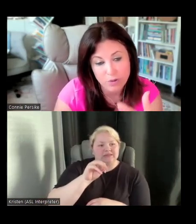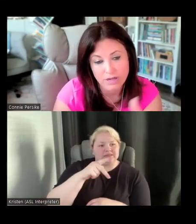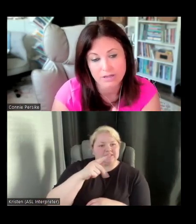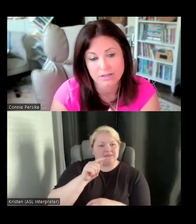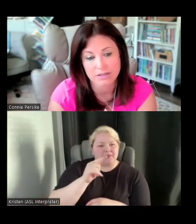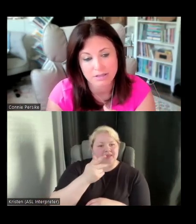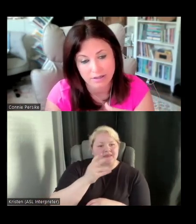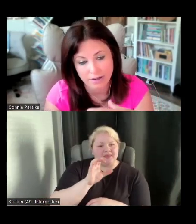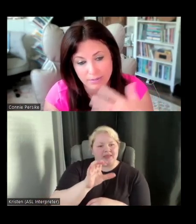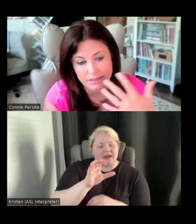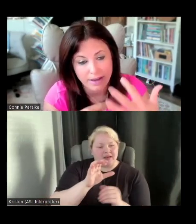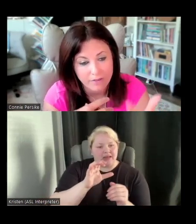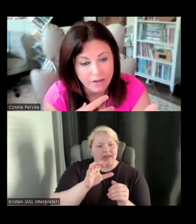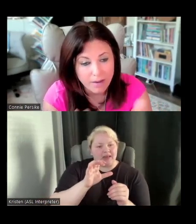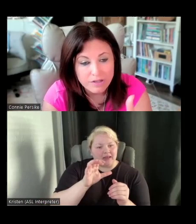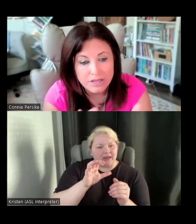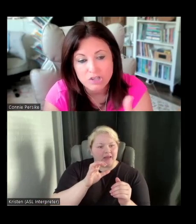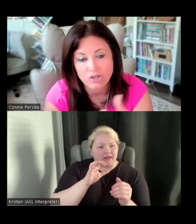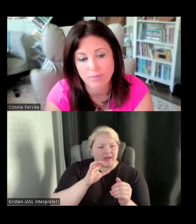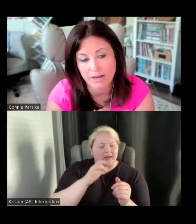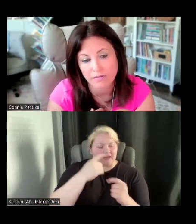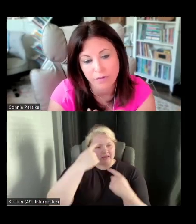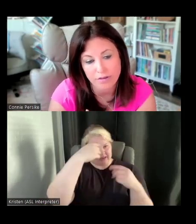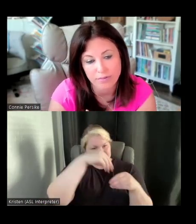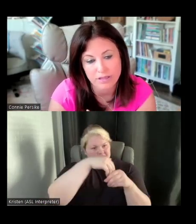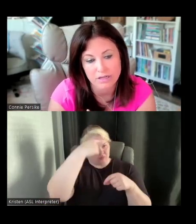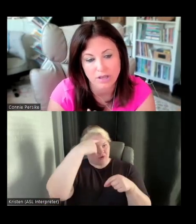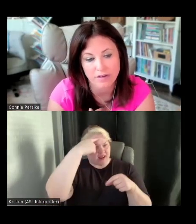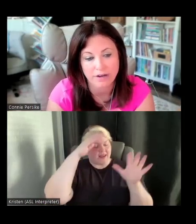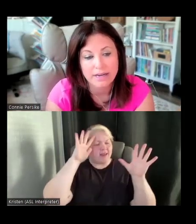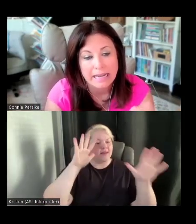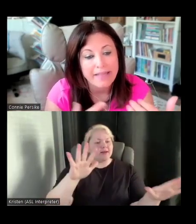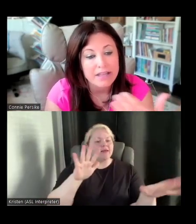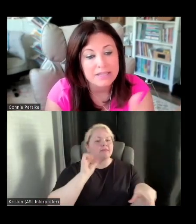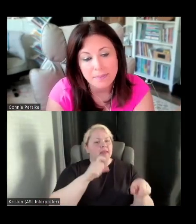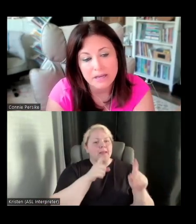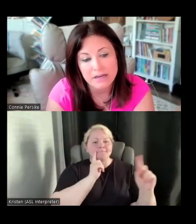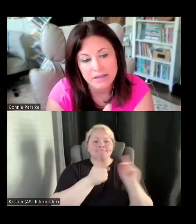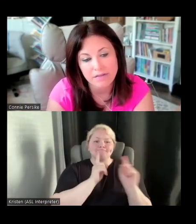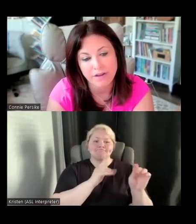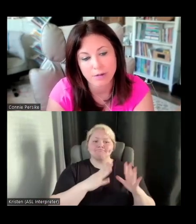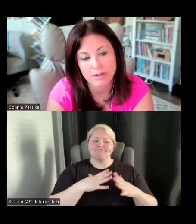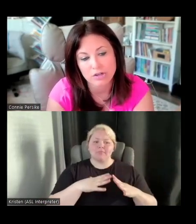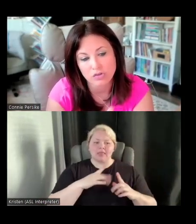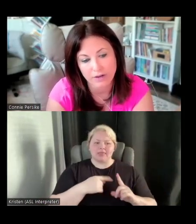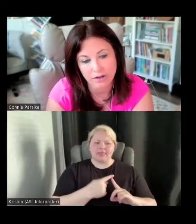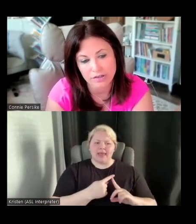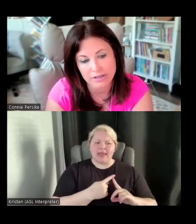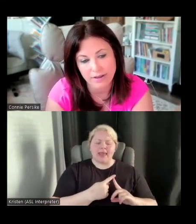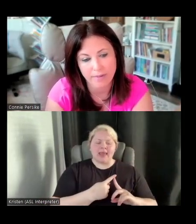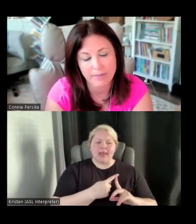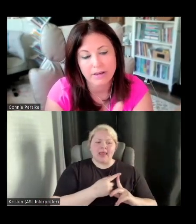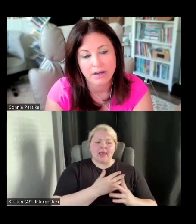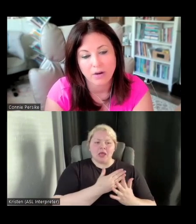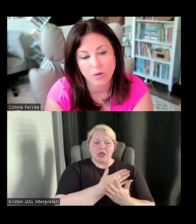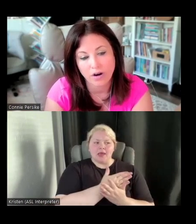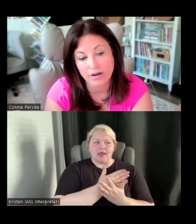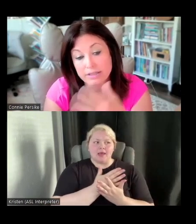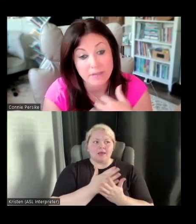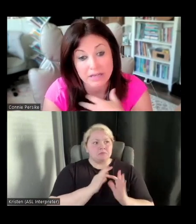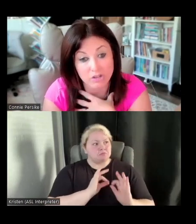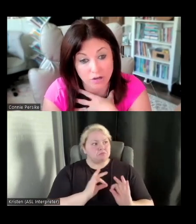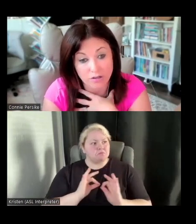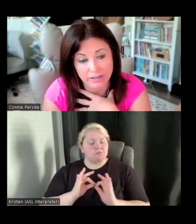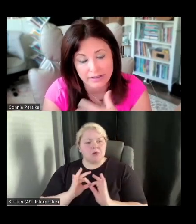they're focused. They're able to have a conversation back and forth with each other. And then something in the environment triggers them,